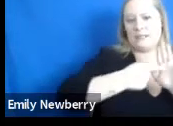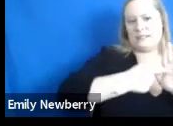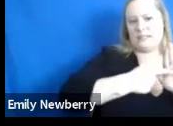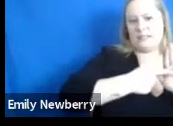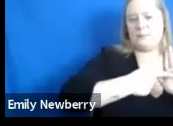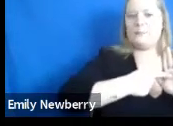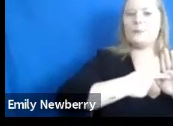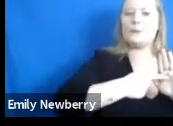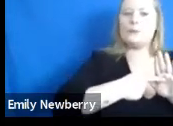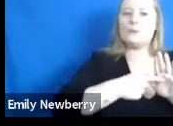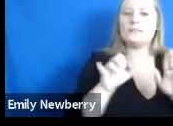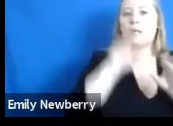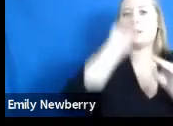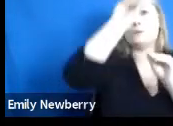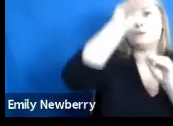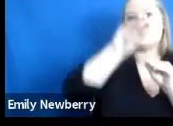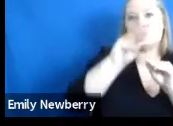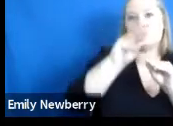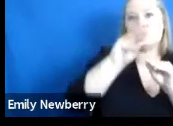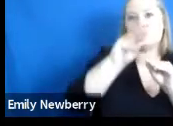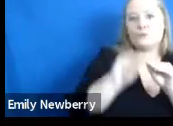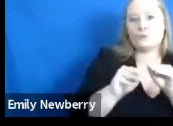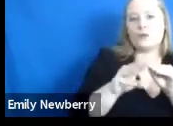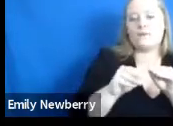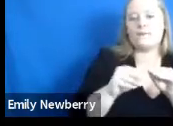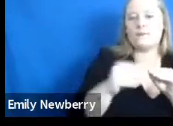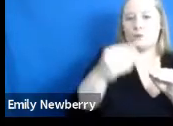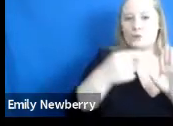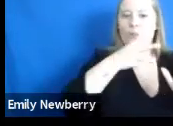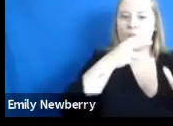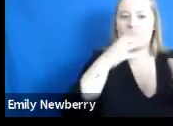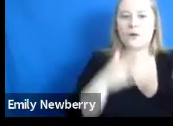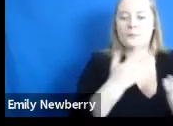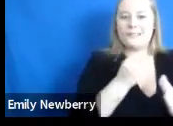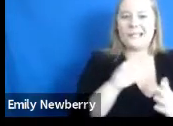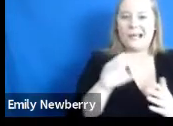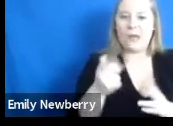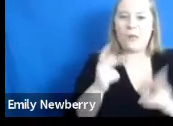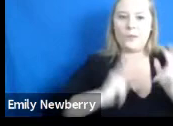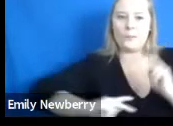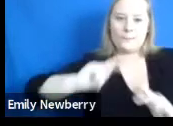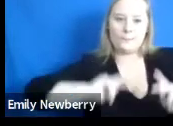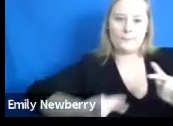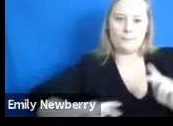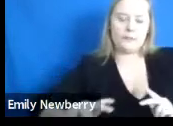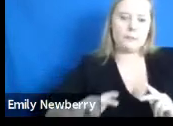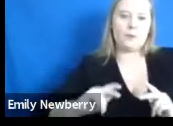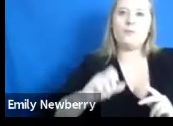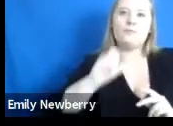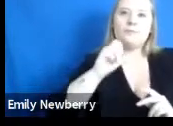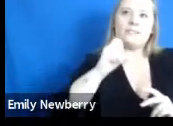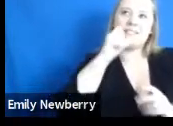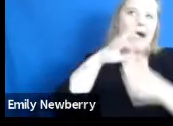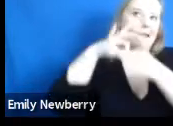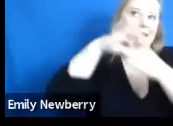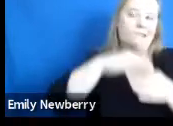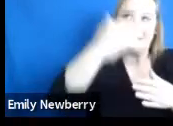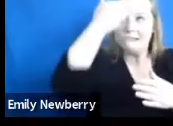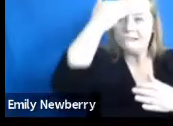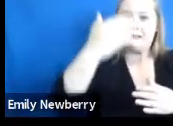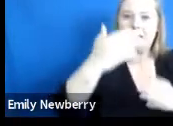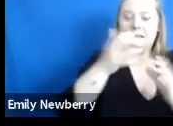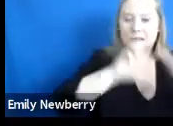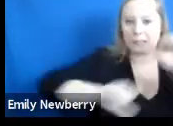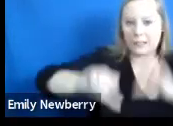just to let the farmers and people like the non-scientific community connect with the results what we were